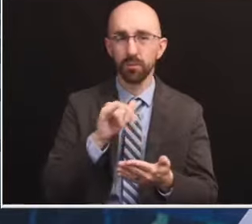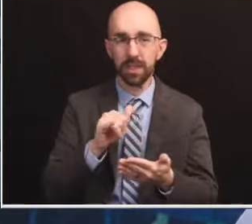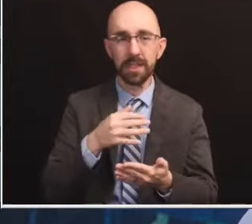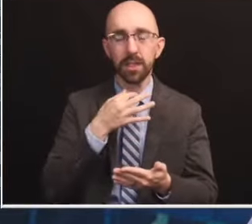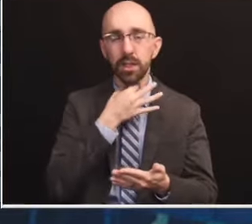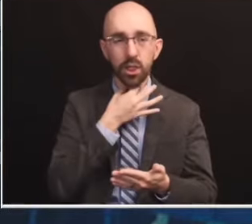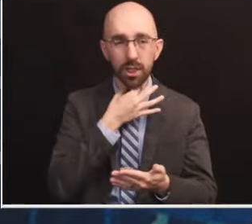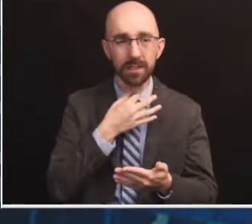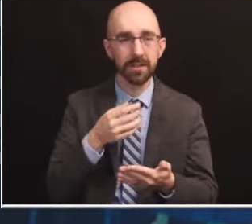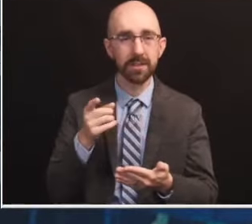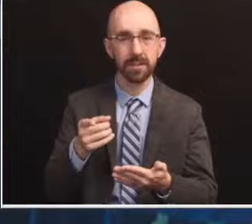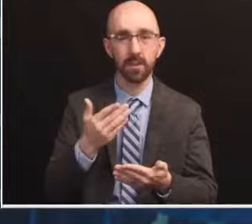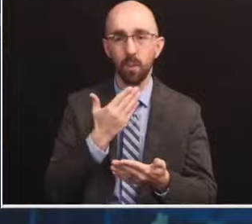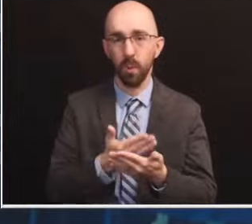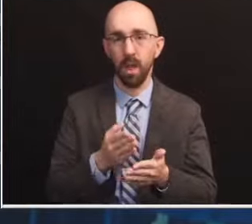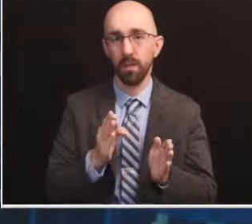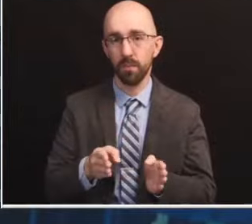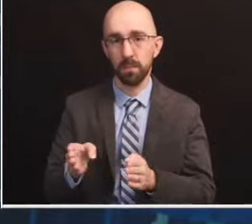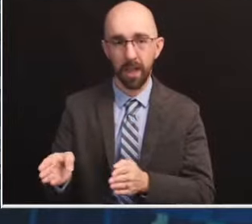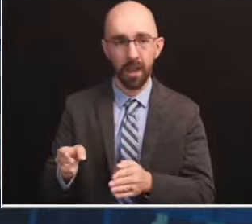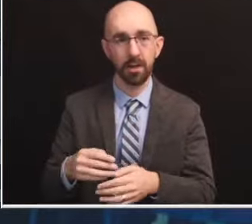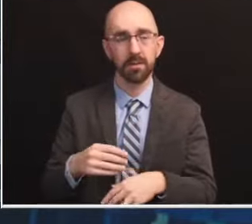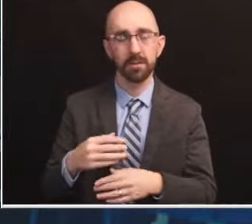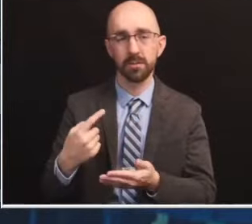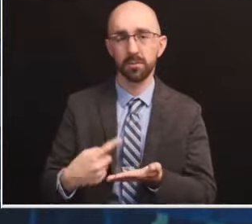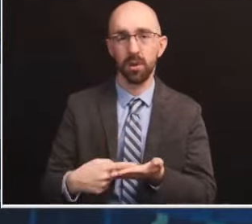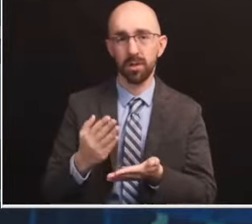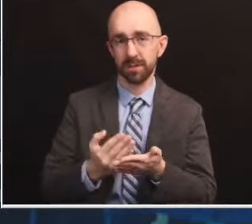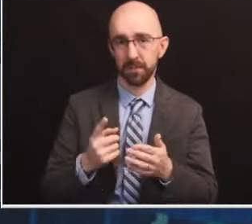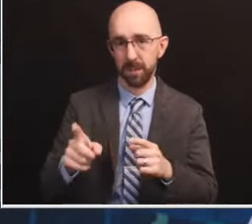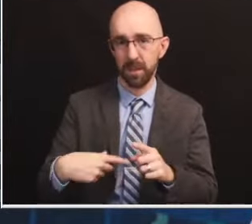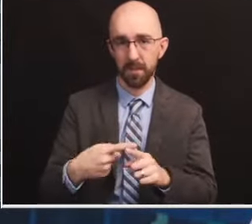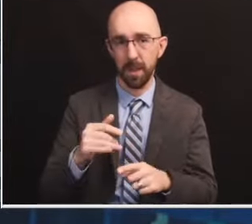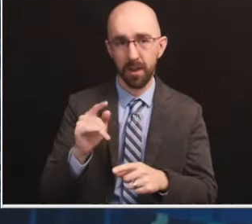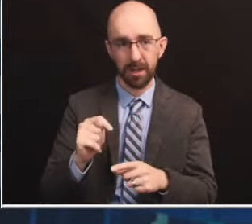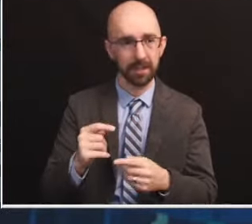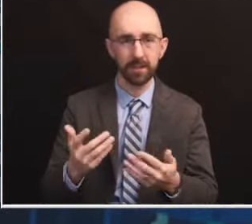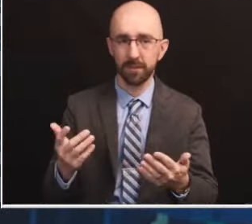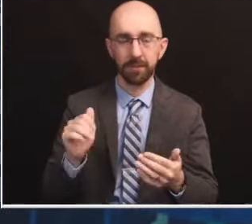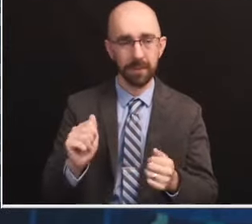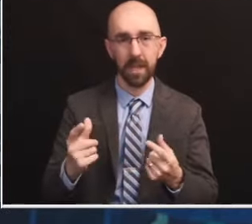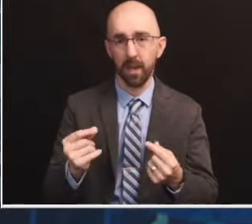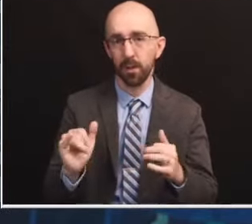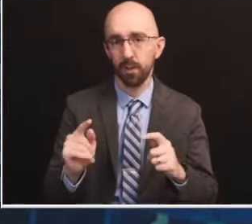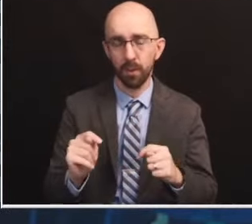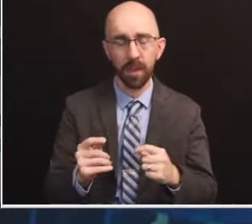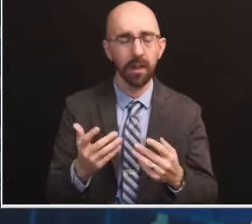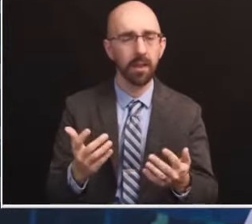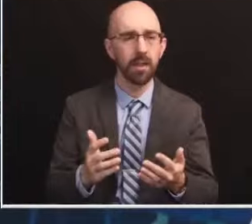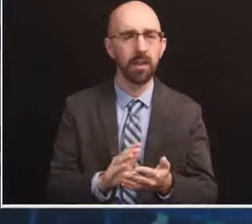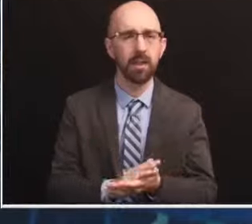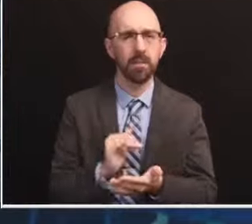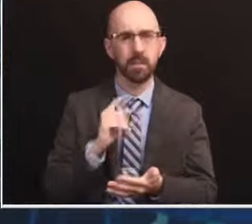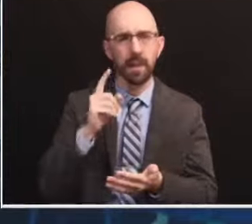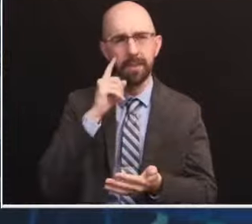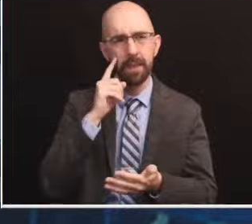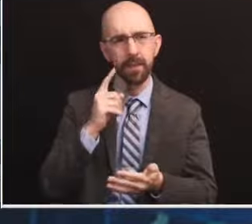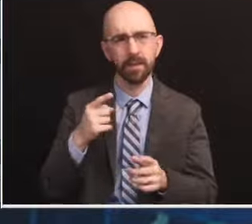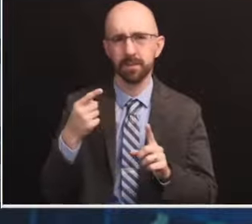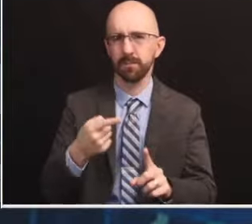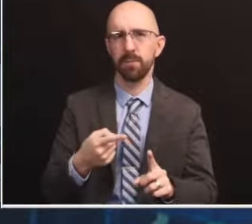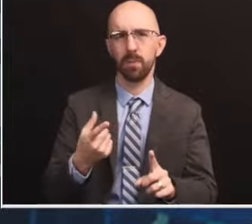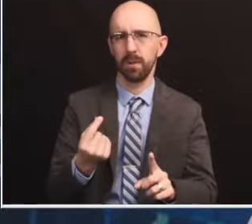they're well prepared and they've talked to somebody about it, then it's you can do it. But I think come back to what's the purpose of doing